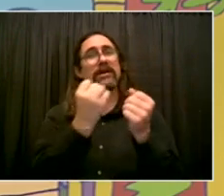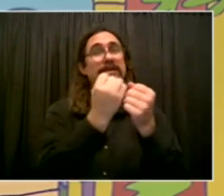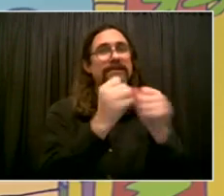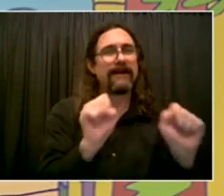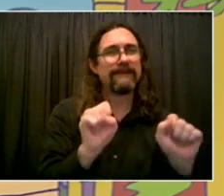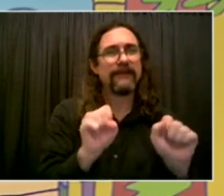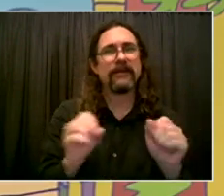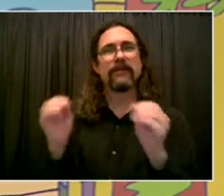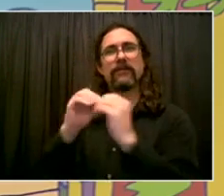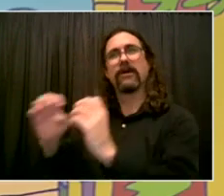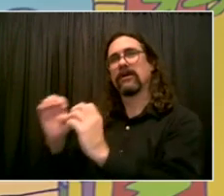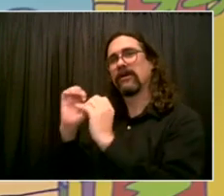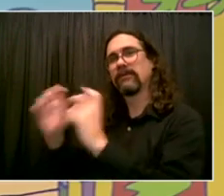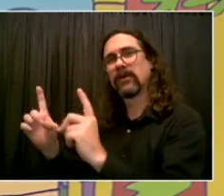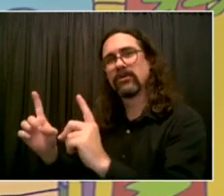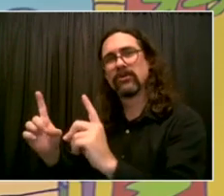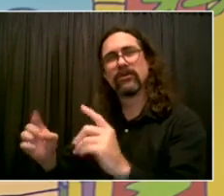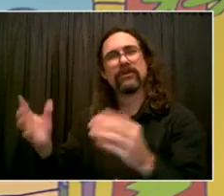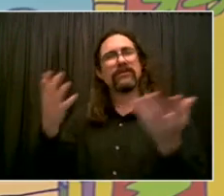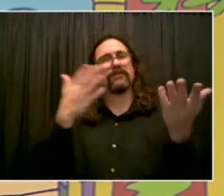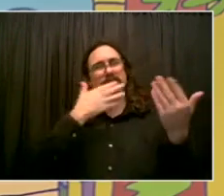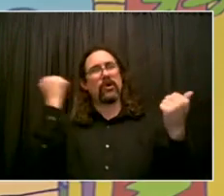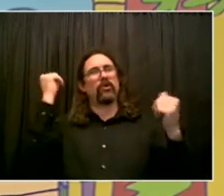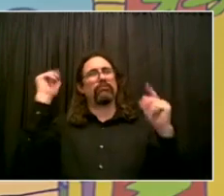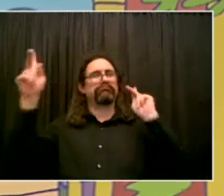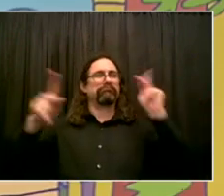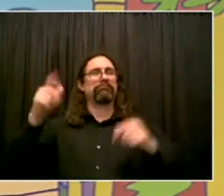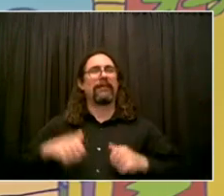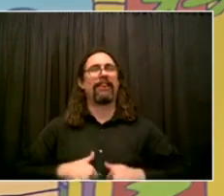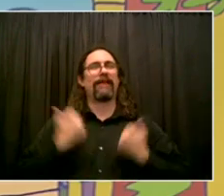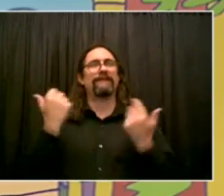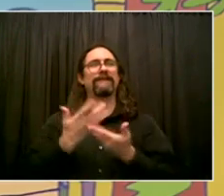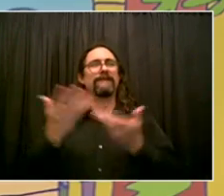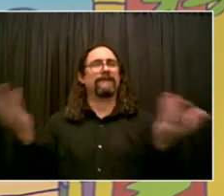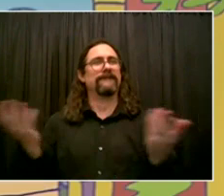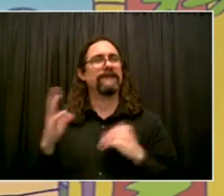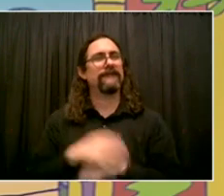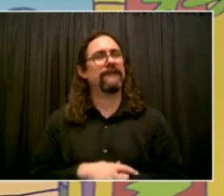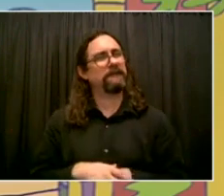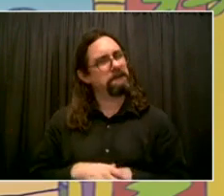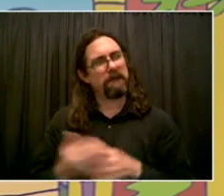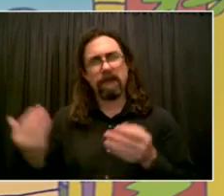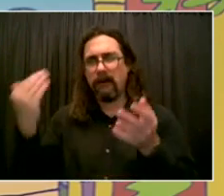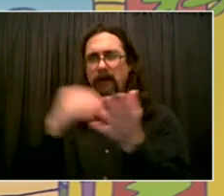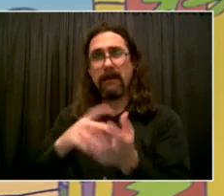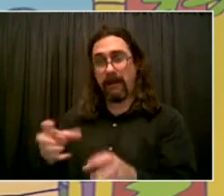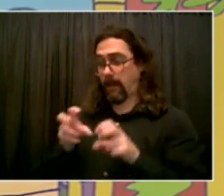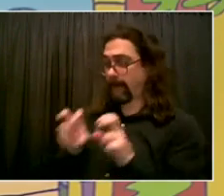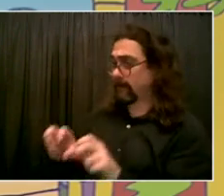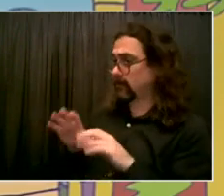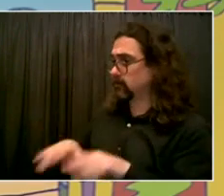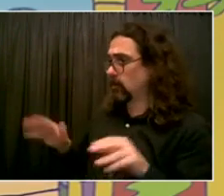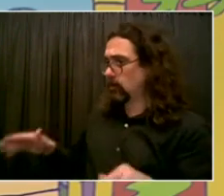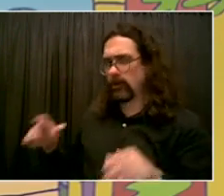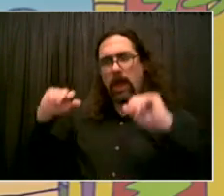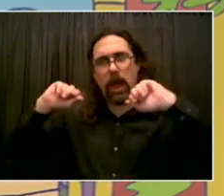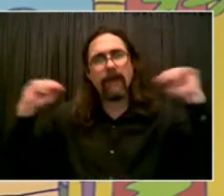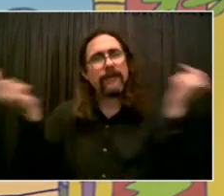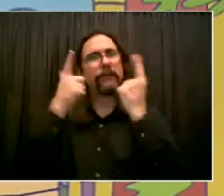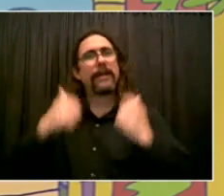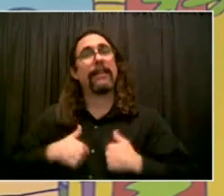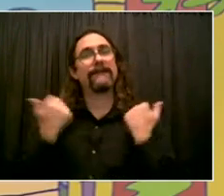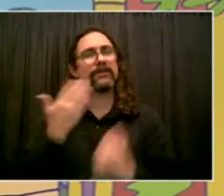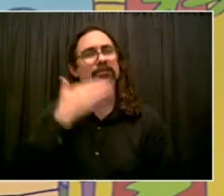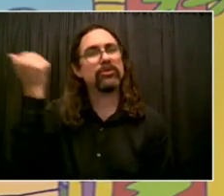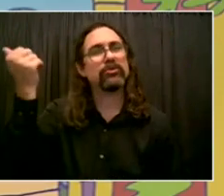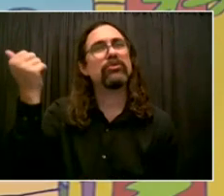shown it, they need to be supported in it. This is very much a part of how we achieve a recovery for all of us, and it's also for everyone who cares